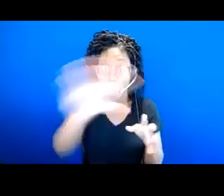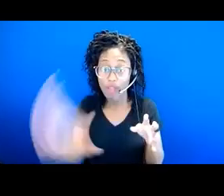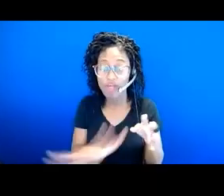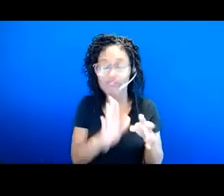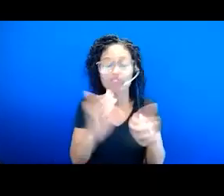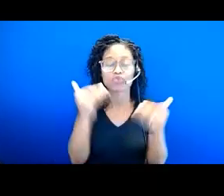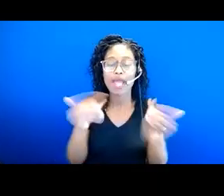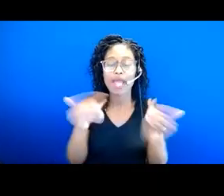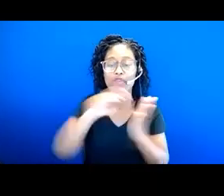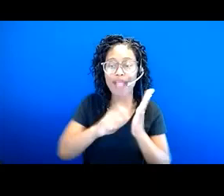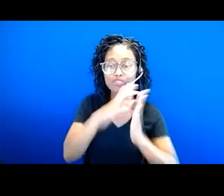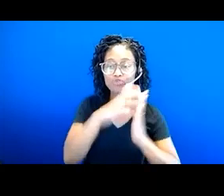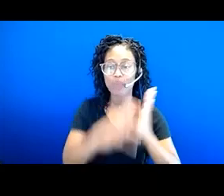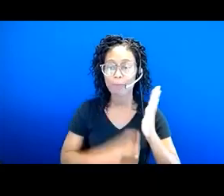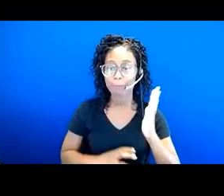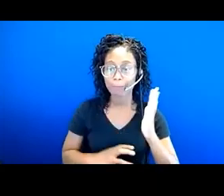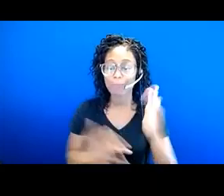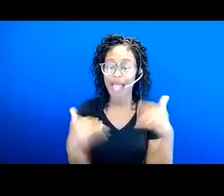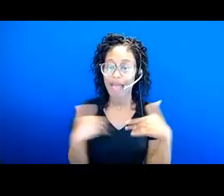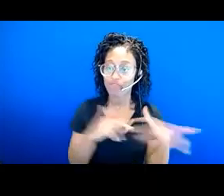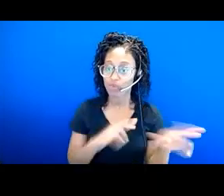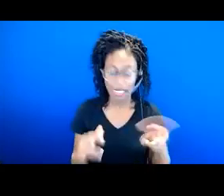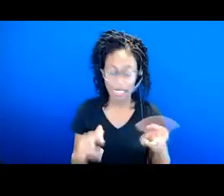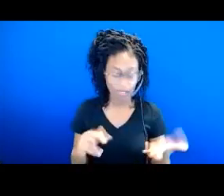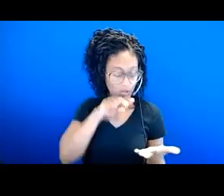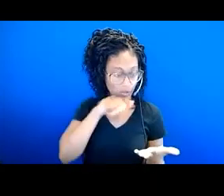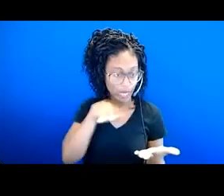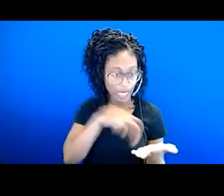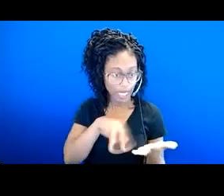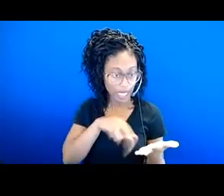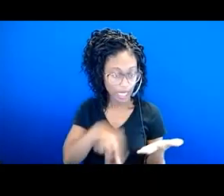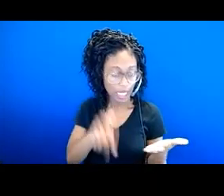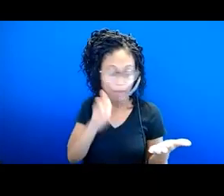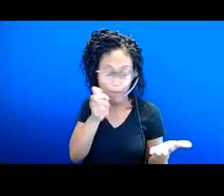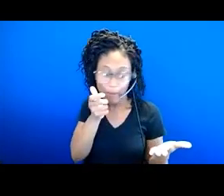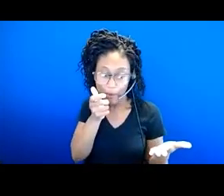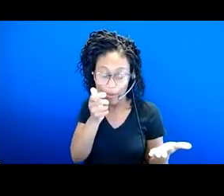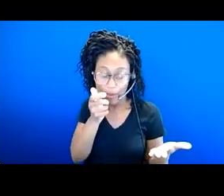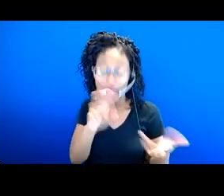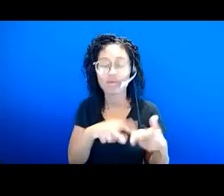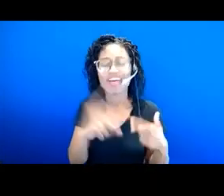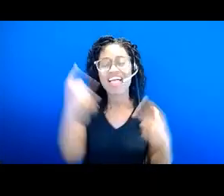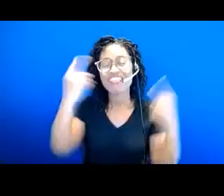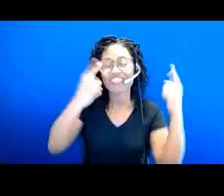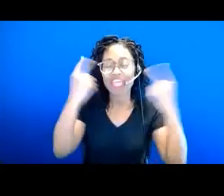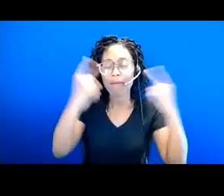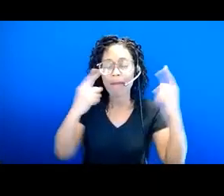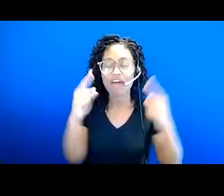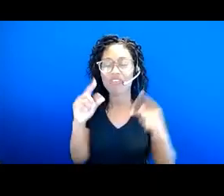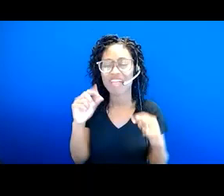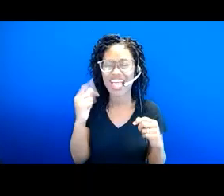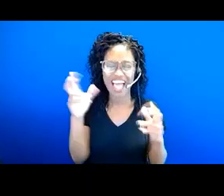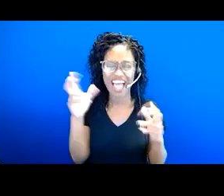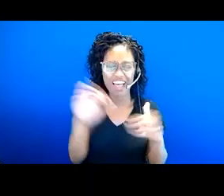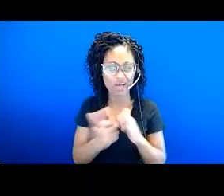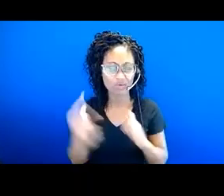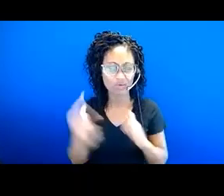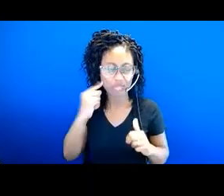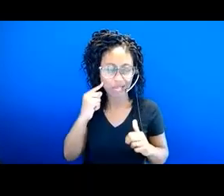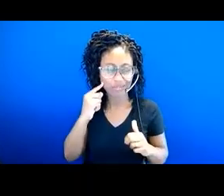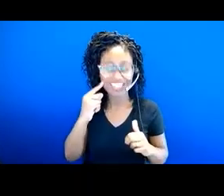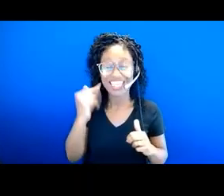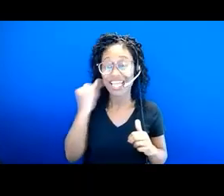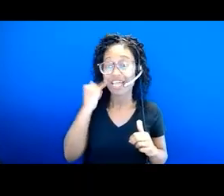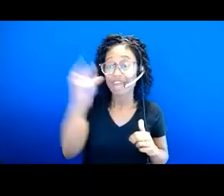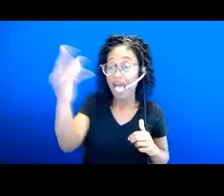placed correctly. Think about the acoustics. Don't do your interview on a busy street corner if possible. So you'll find